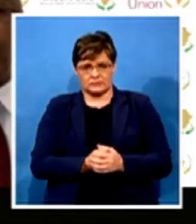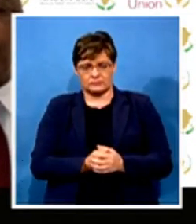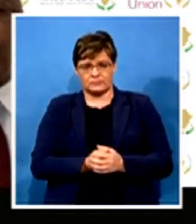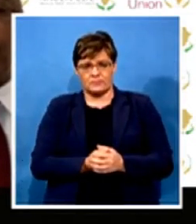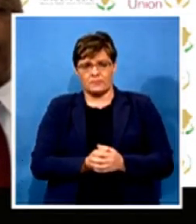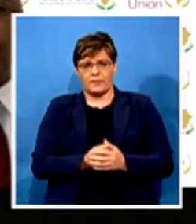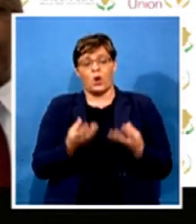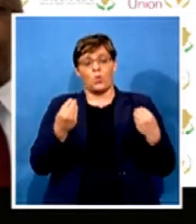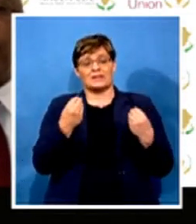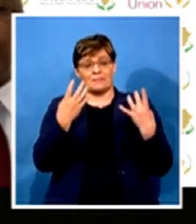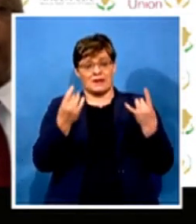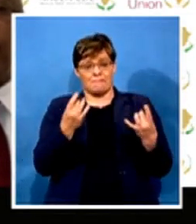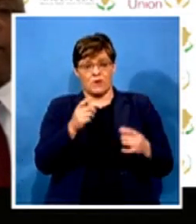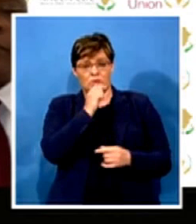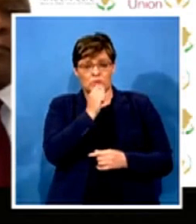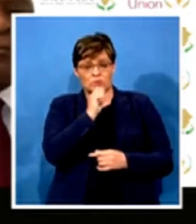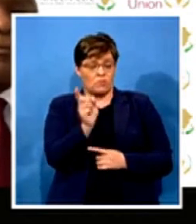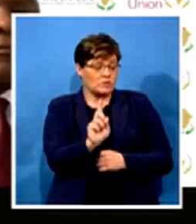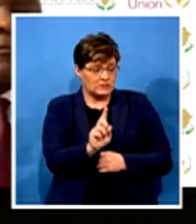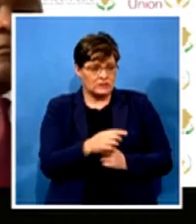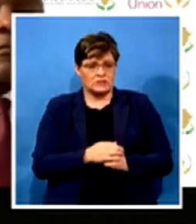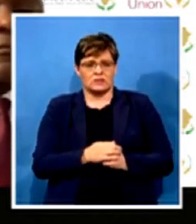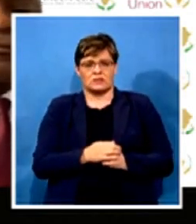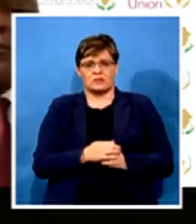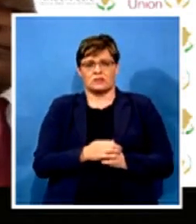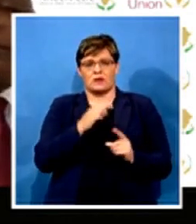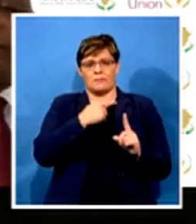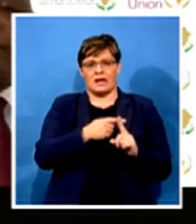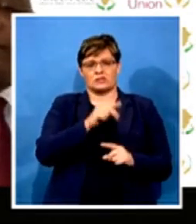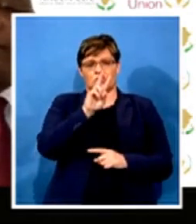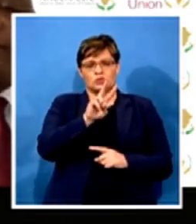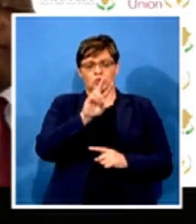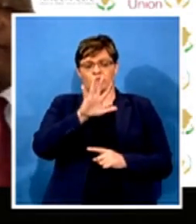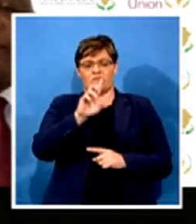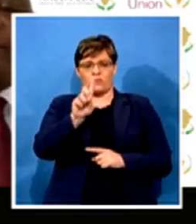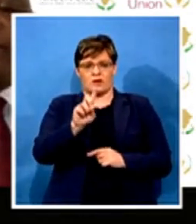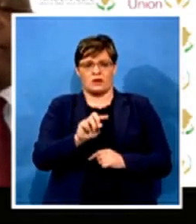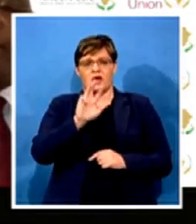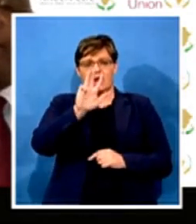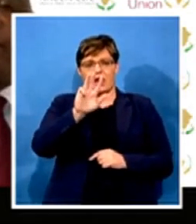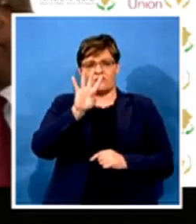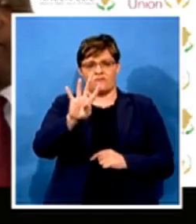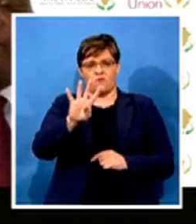for that. It is +251 94 550